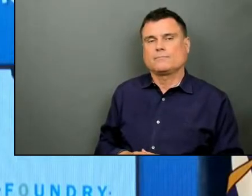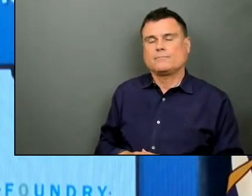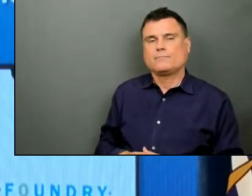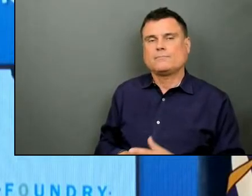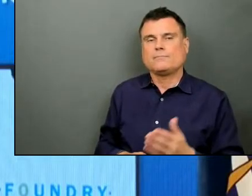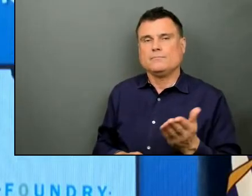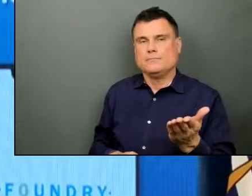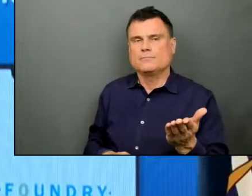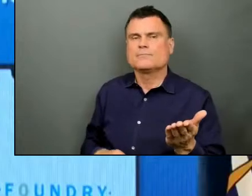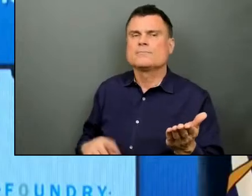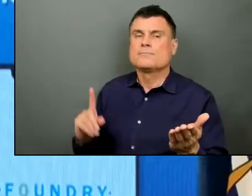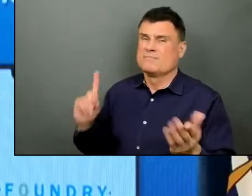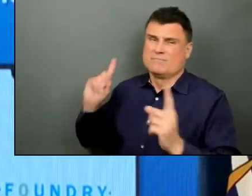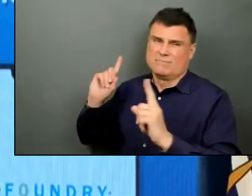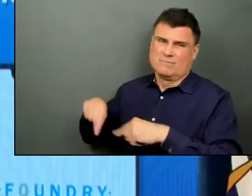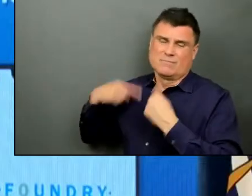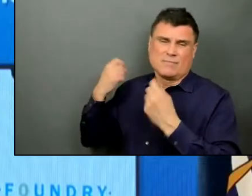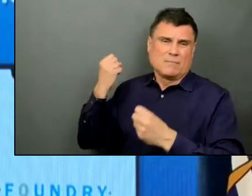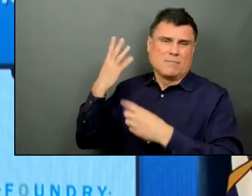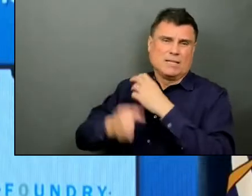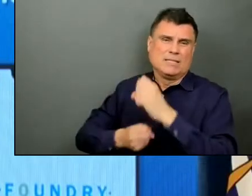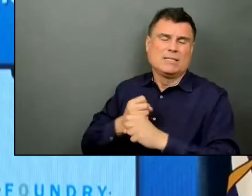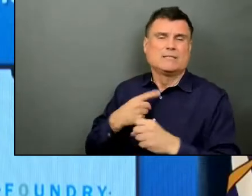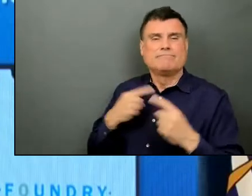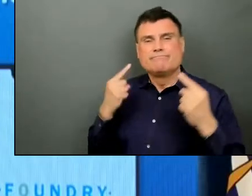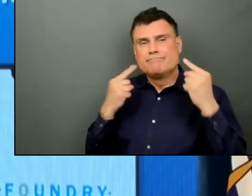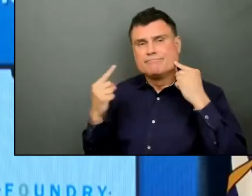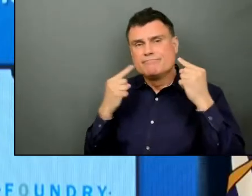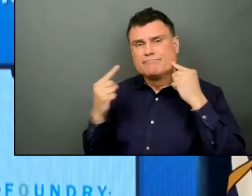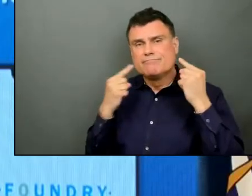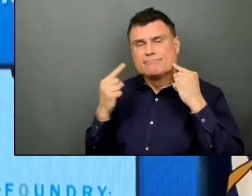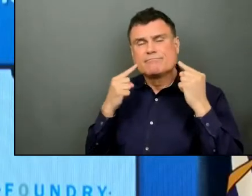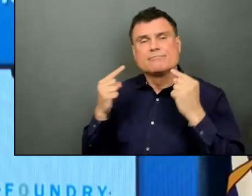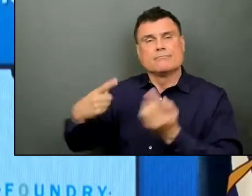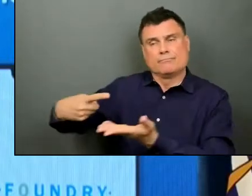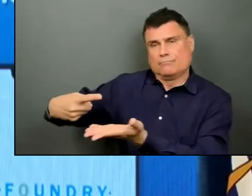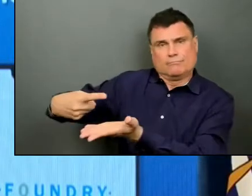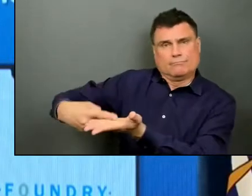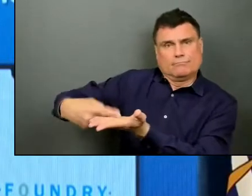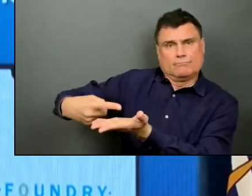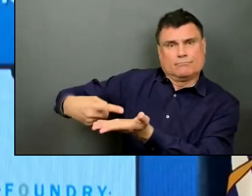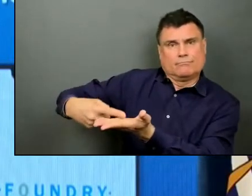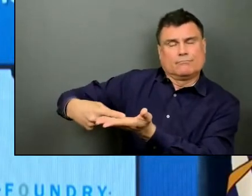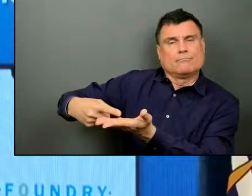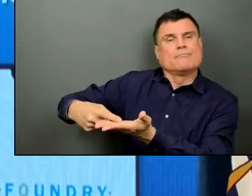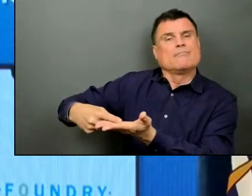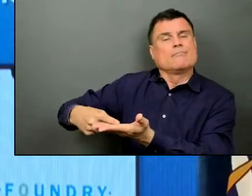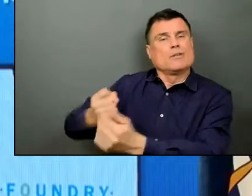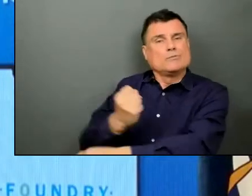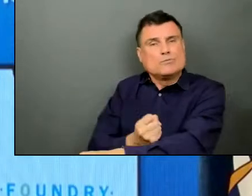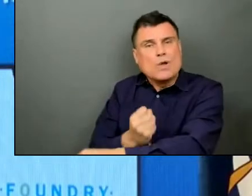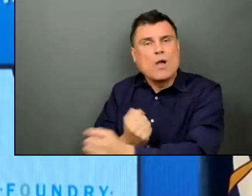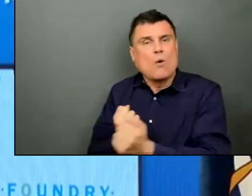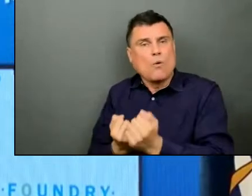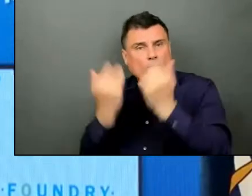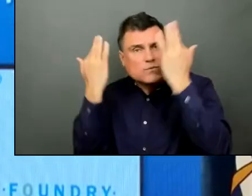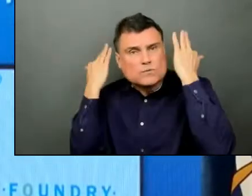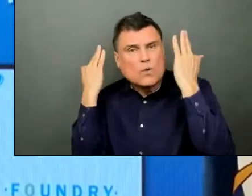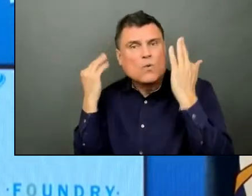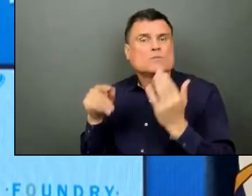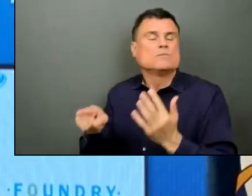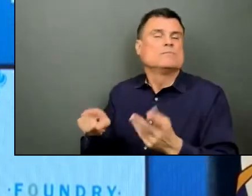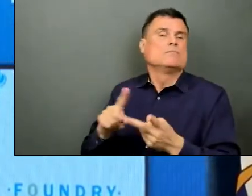offer condolences. And then there's some frustration about how quickly things move or things like that. I'm